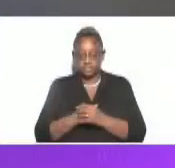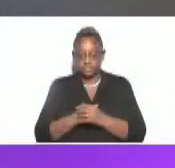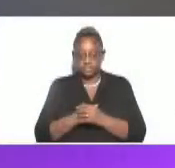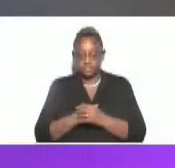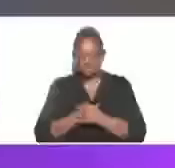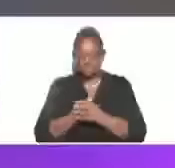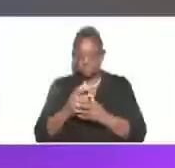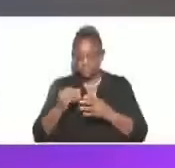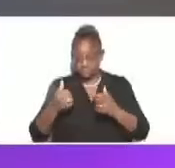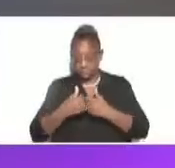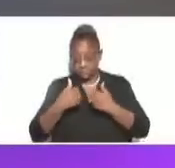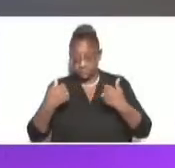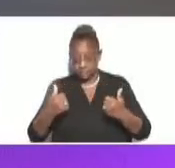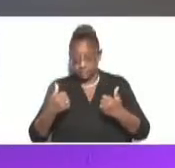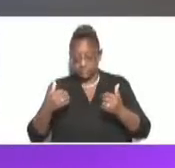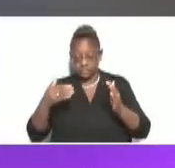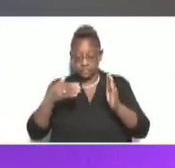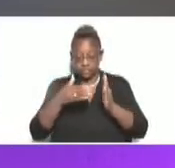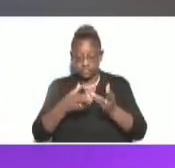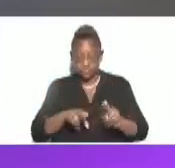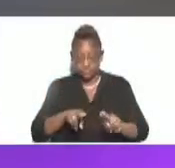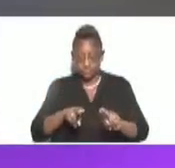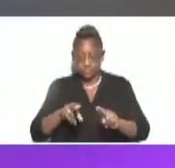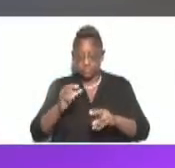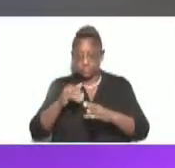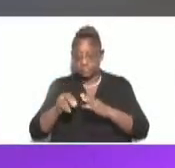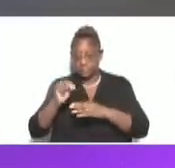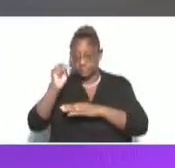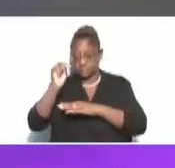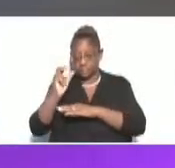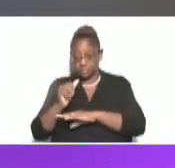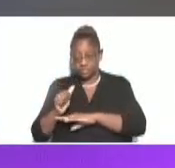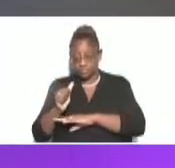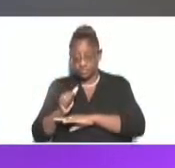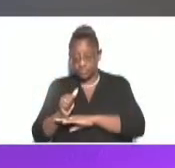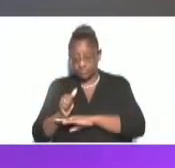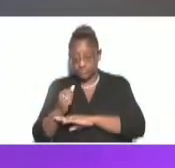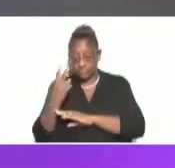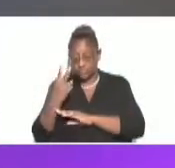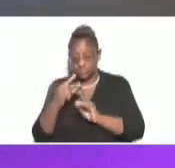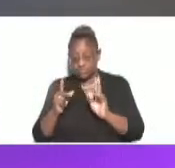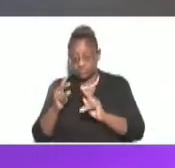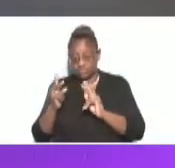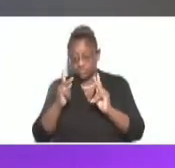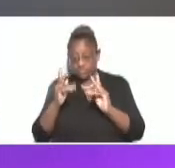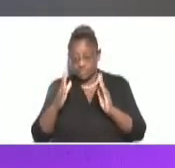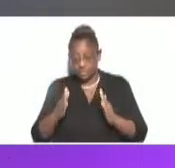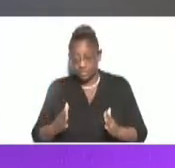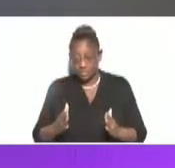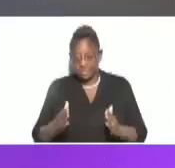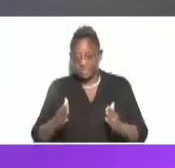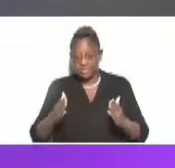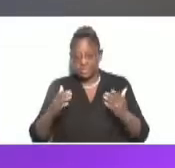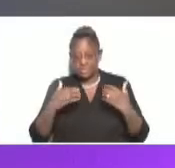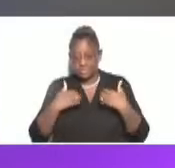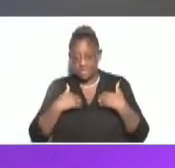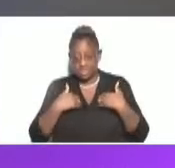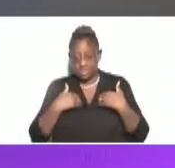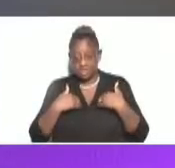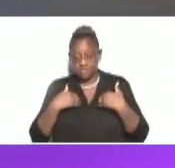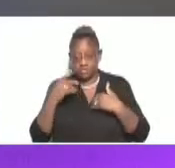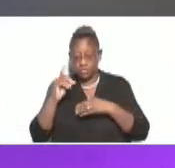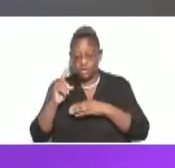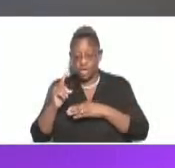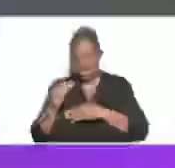A traffic accident involving 2 foreigners in North Andros, now this year's 44th traffic fatality. Police confirming that the